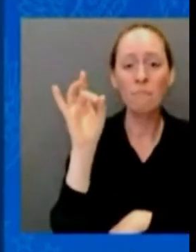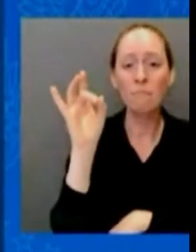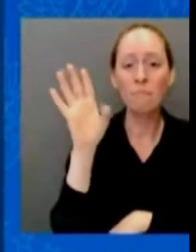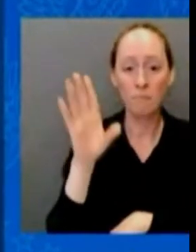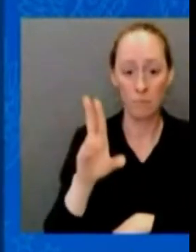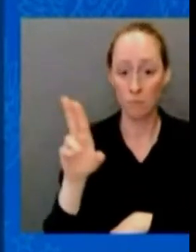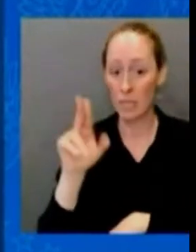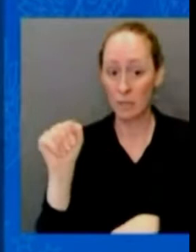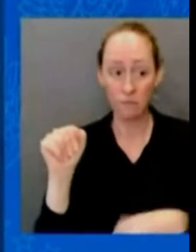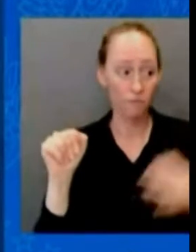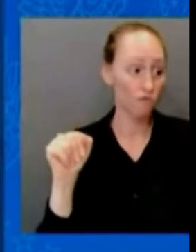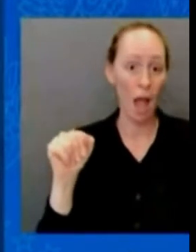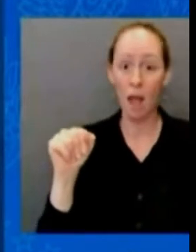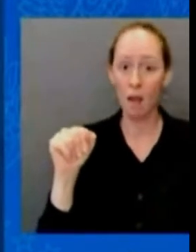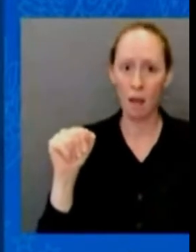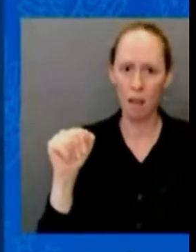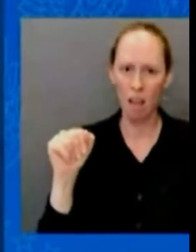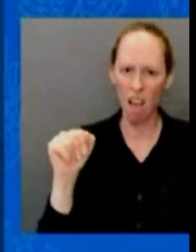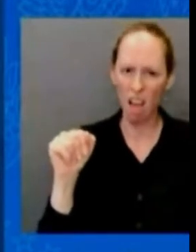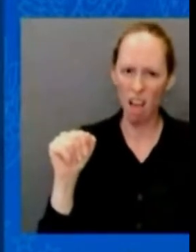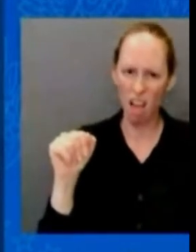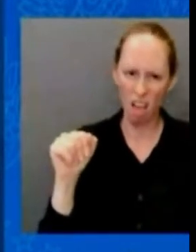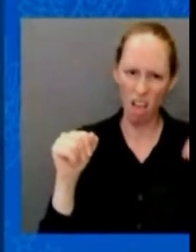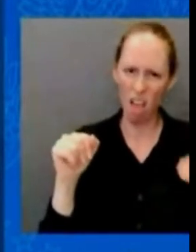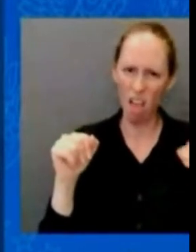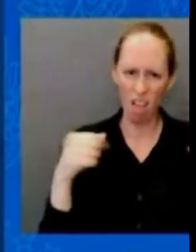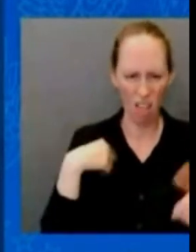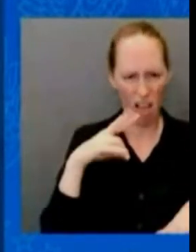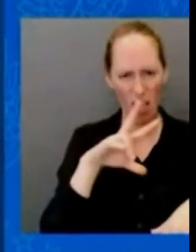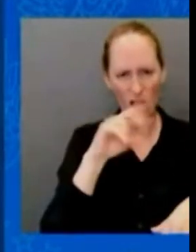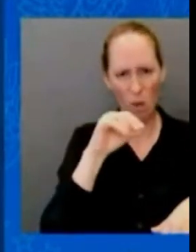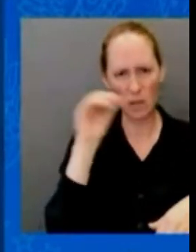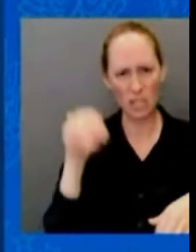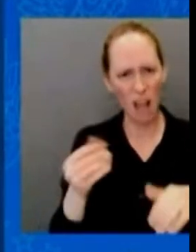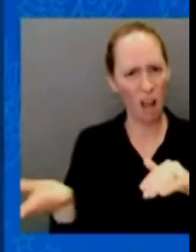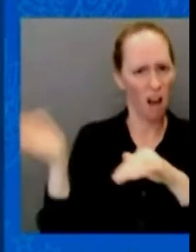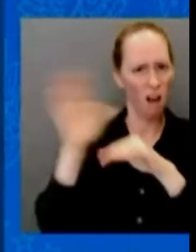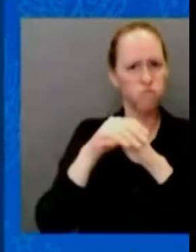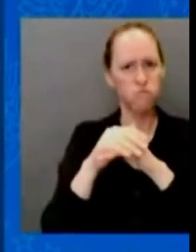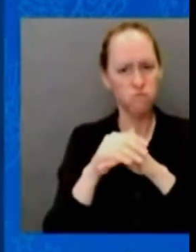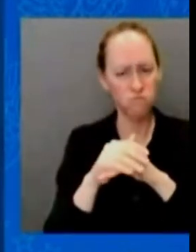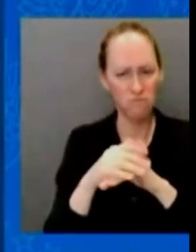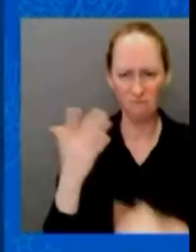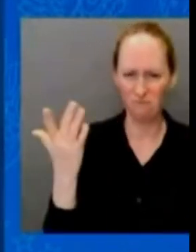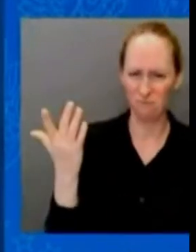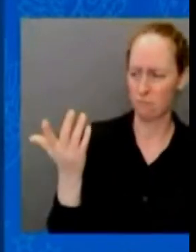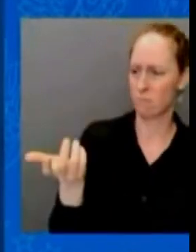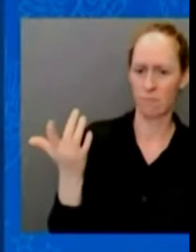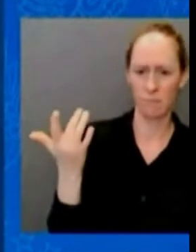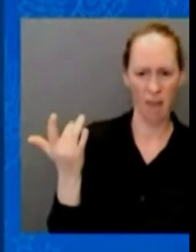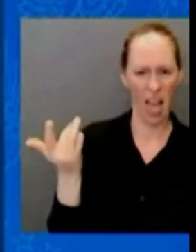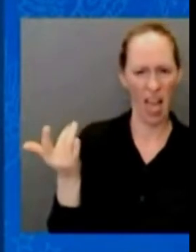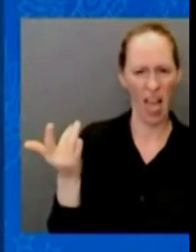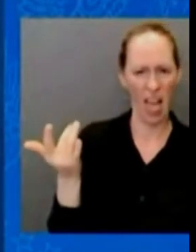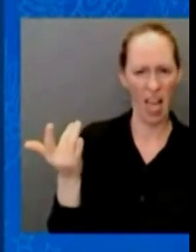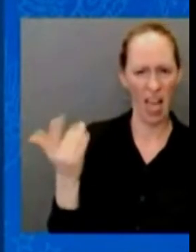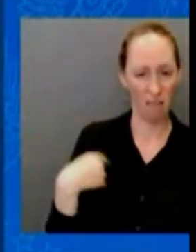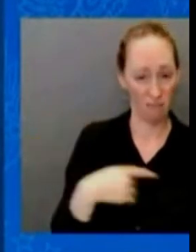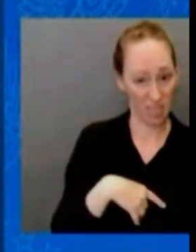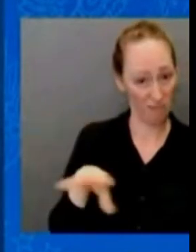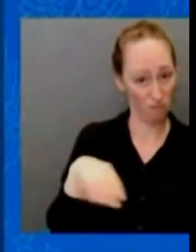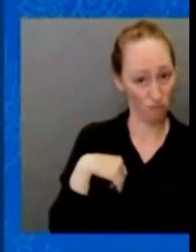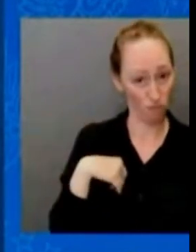the world. Where's it written that that's okay? Where does it say that's okay to do? We're capping